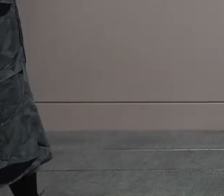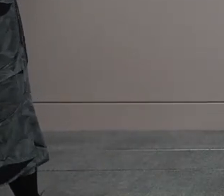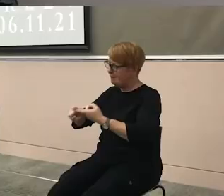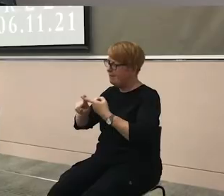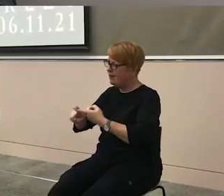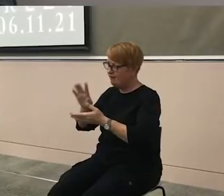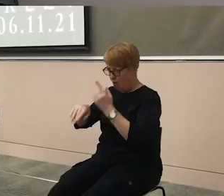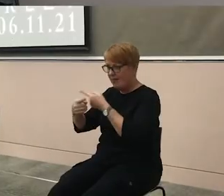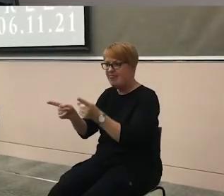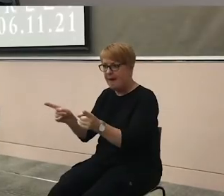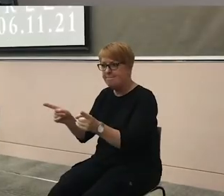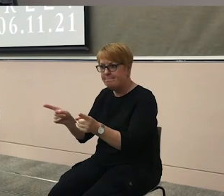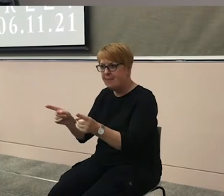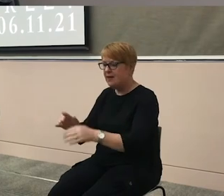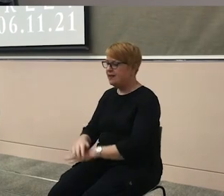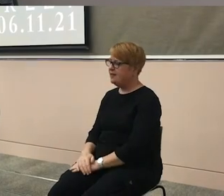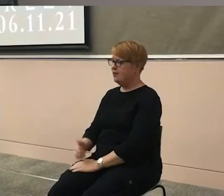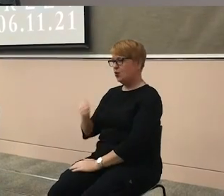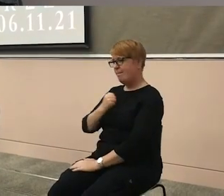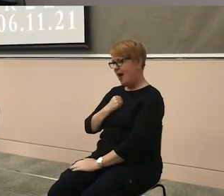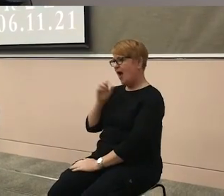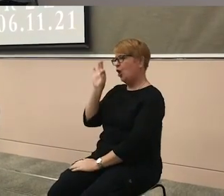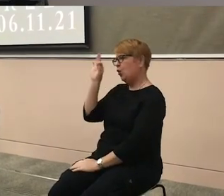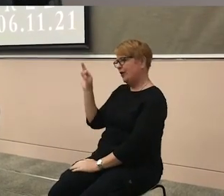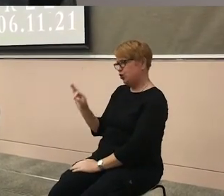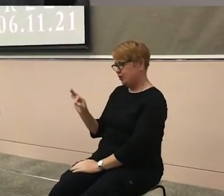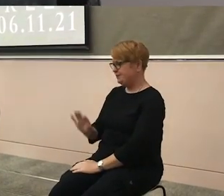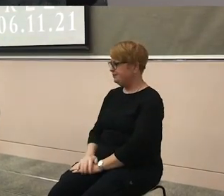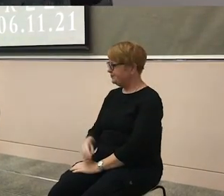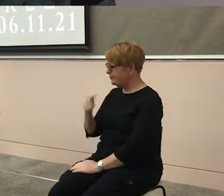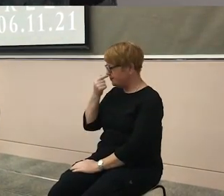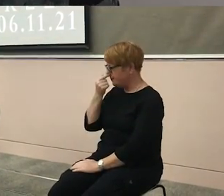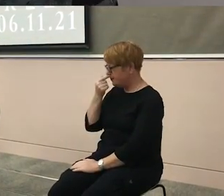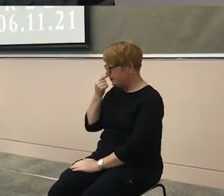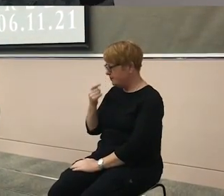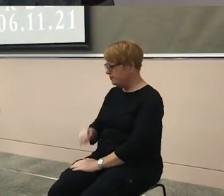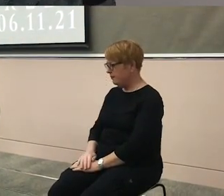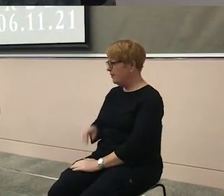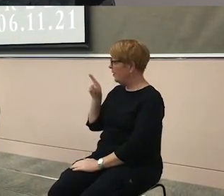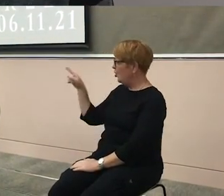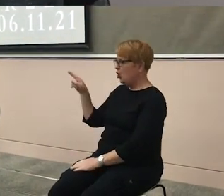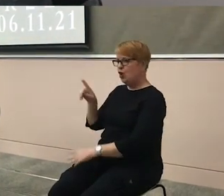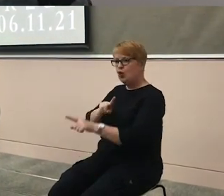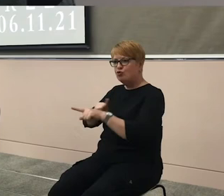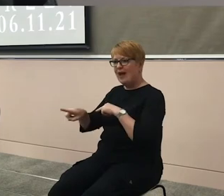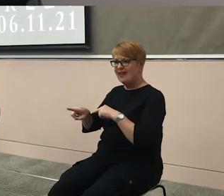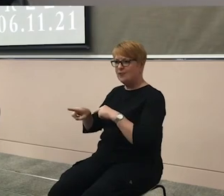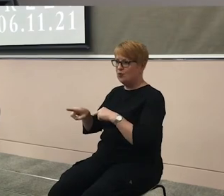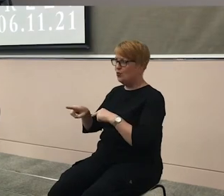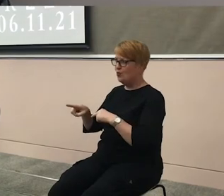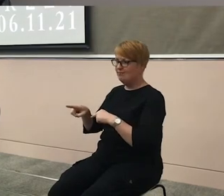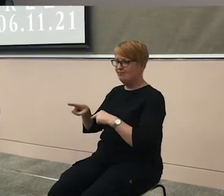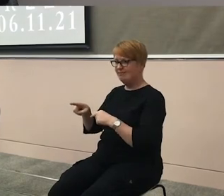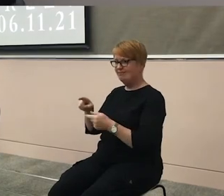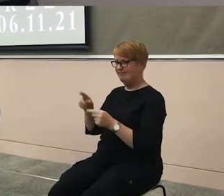time. So my question is, I suppose, about what, you know, when you're trying to sell a project to